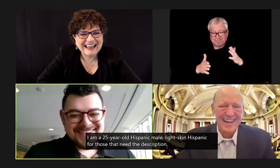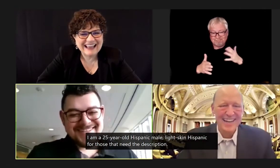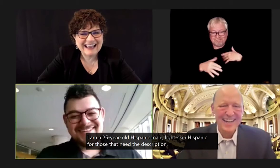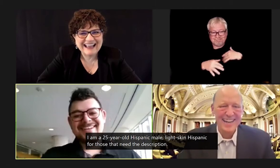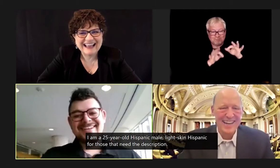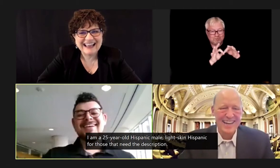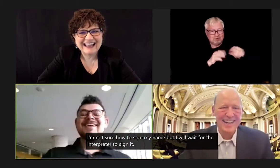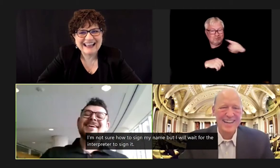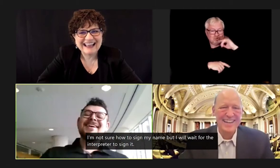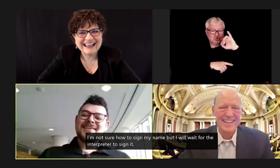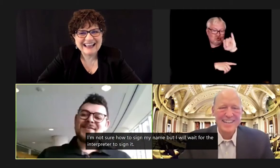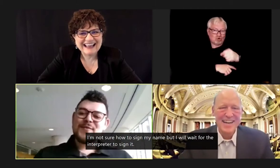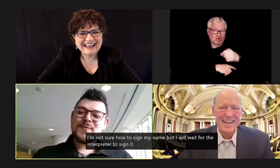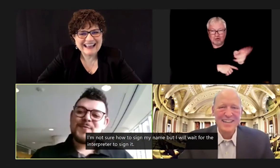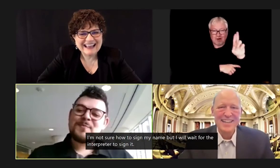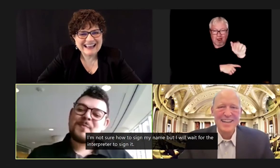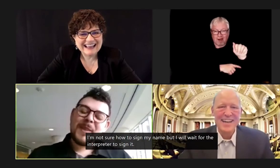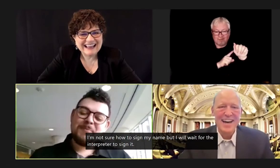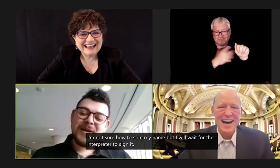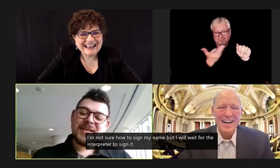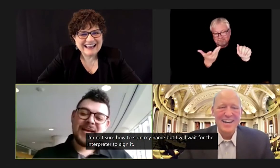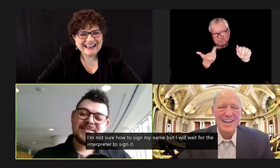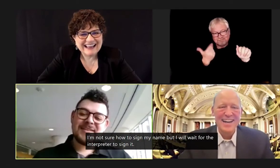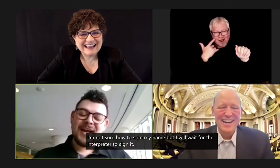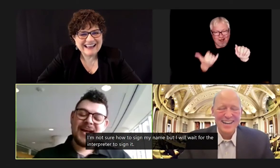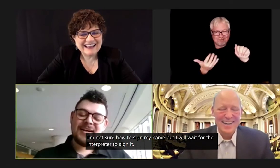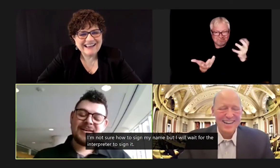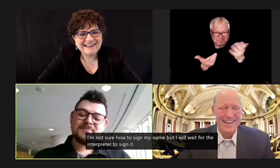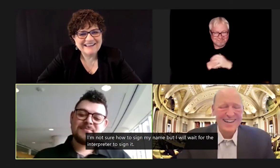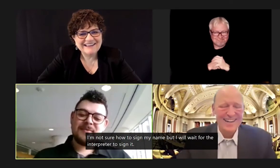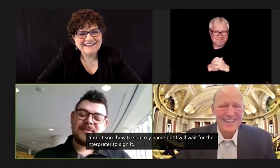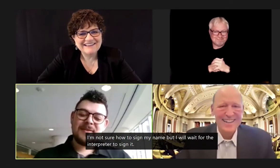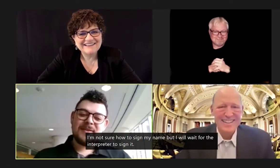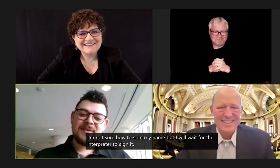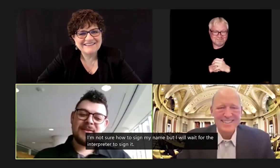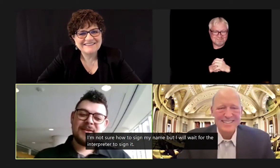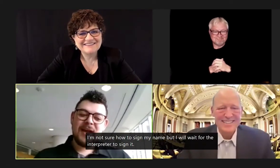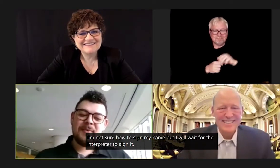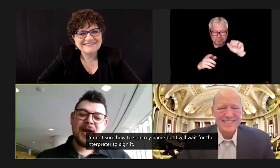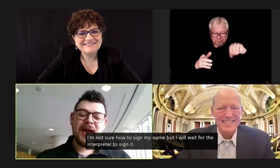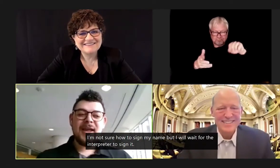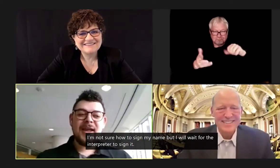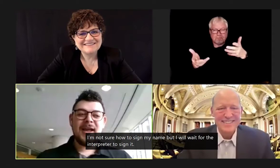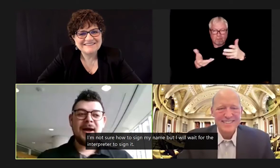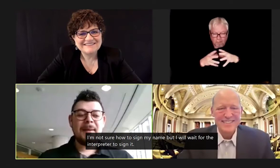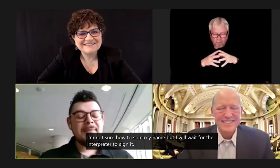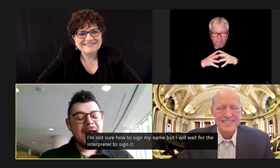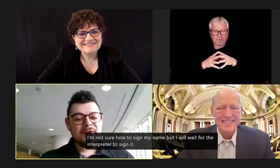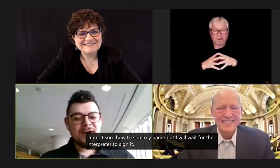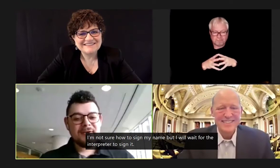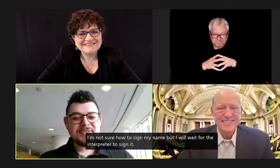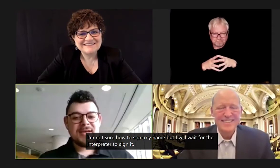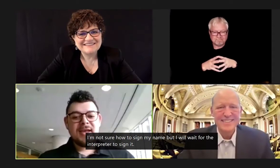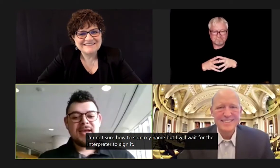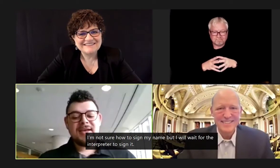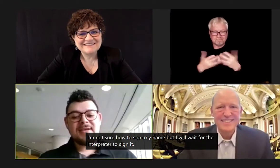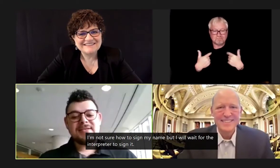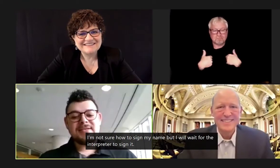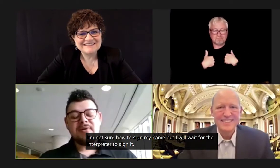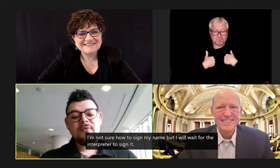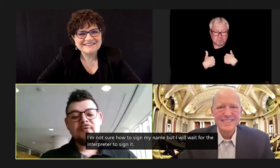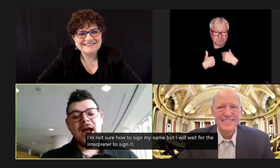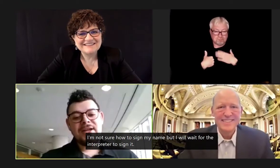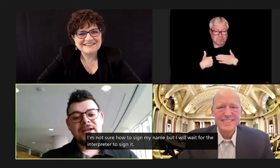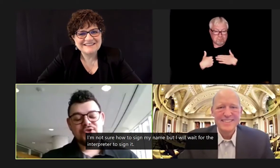it. But yes, My background